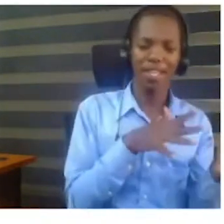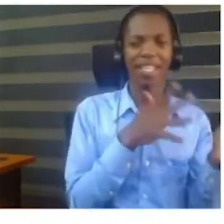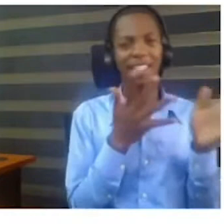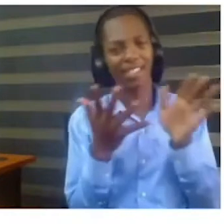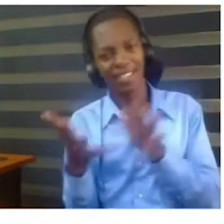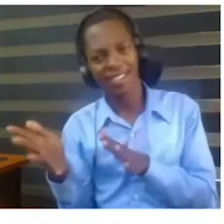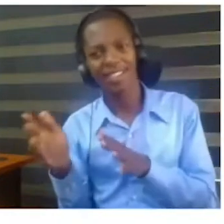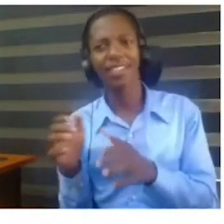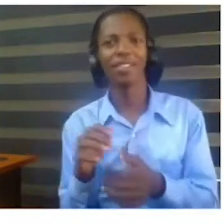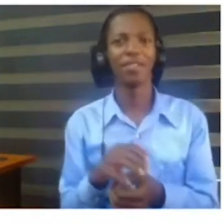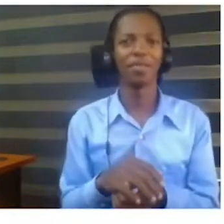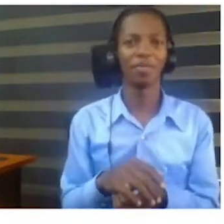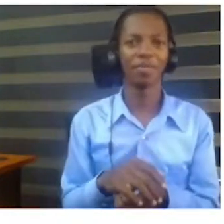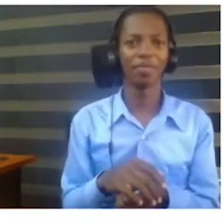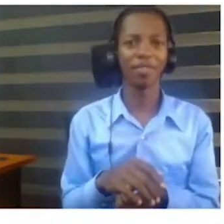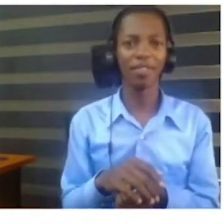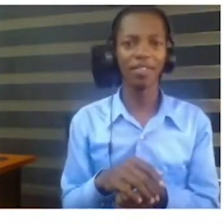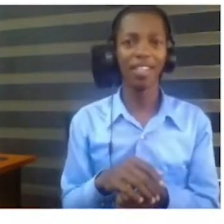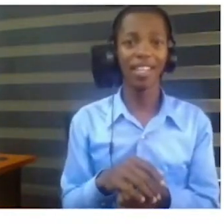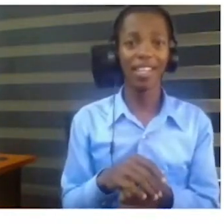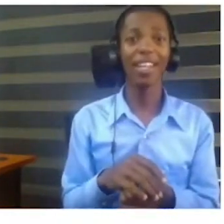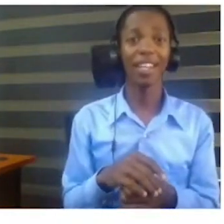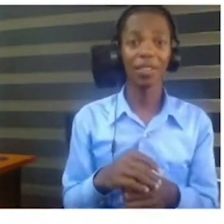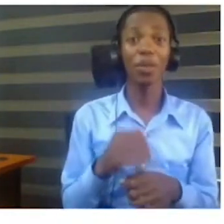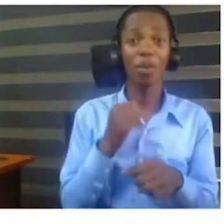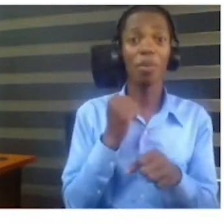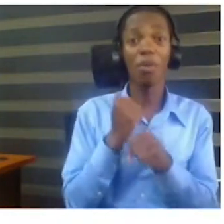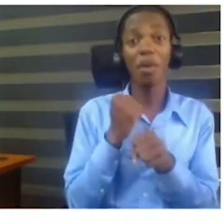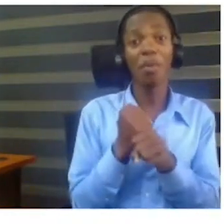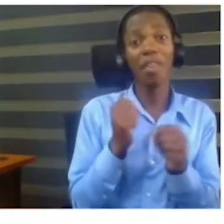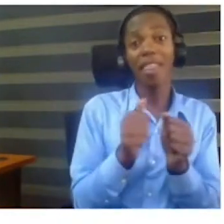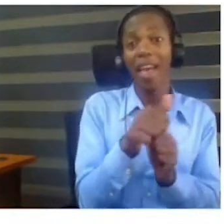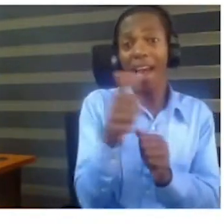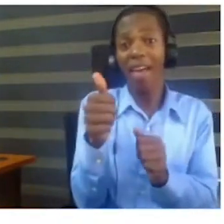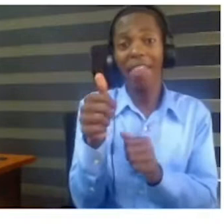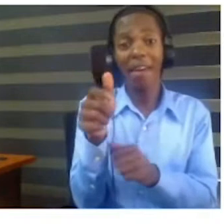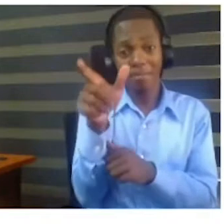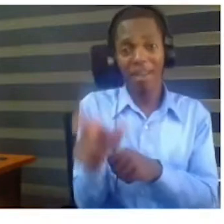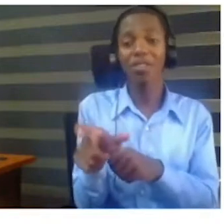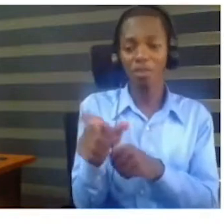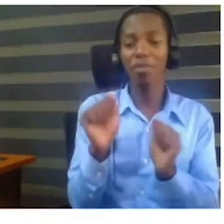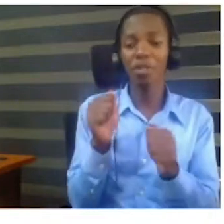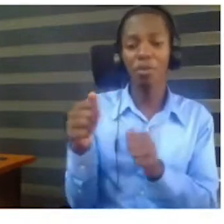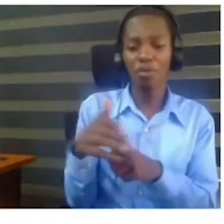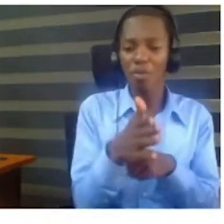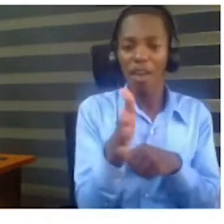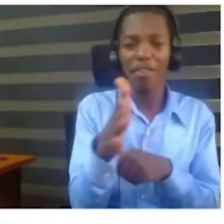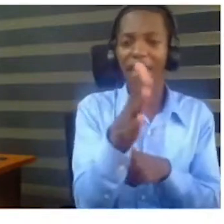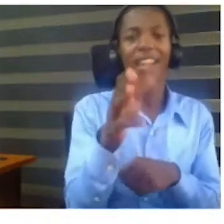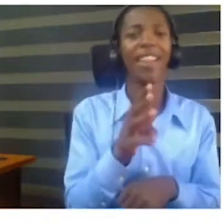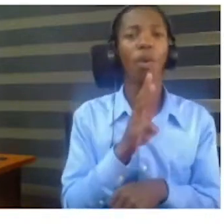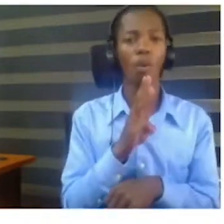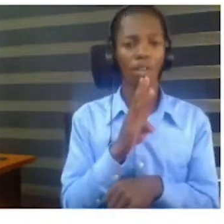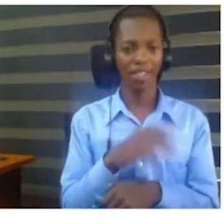That's tandem surfing. So you're working with another person to navigate through the water. It's beautiful